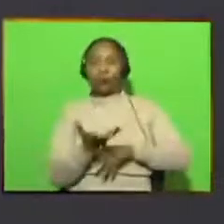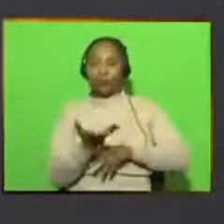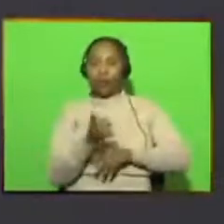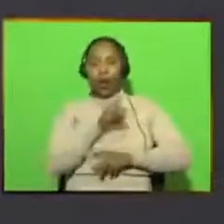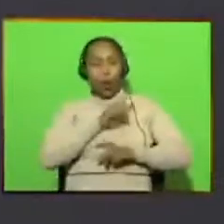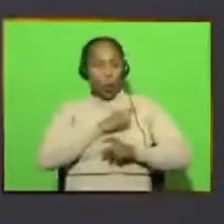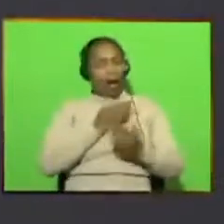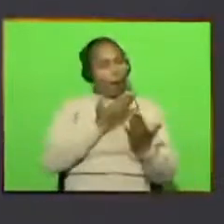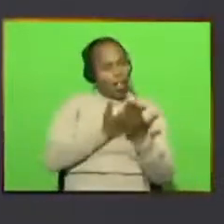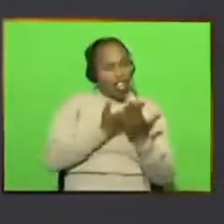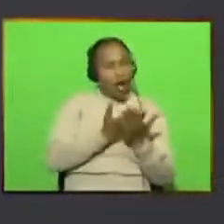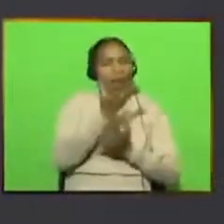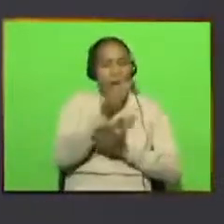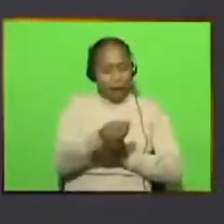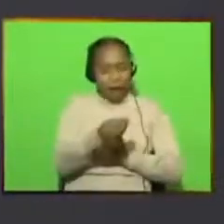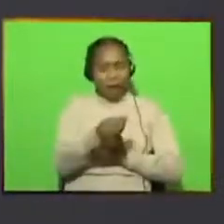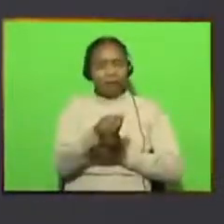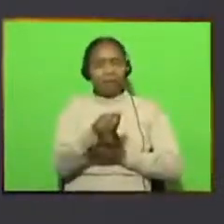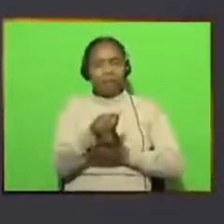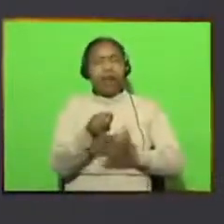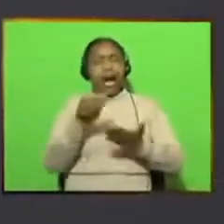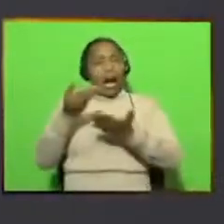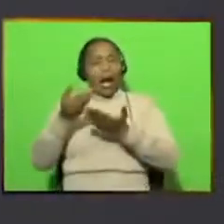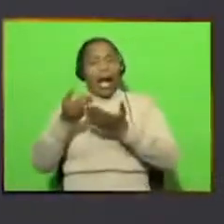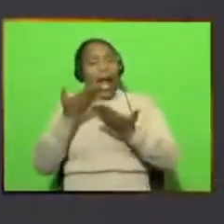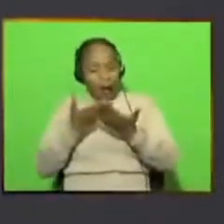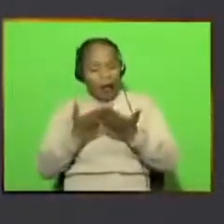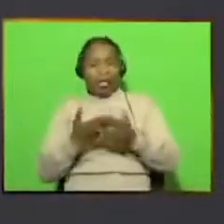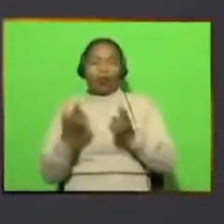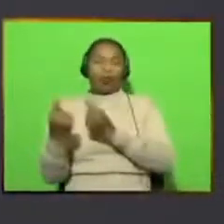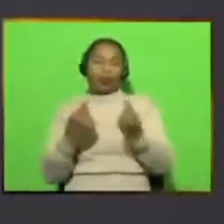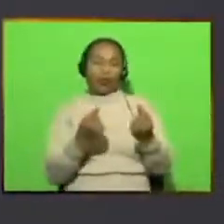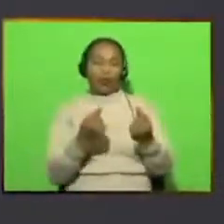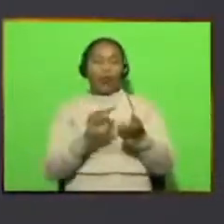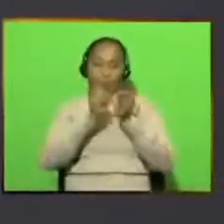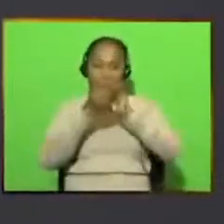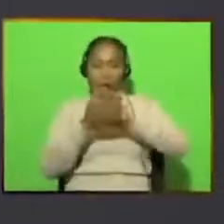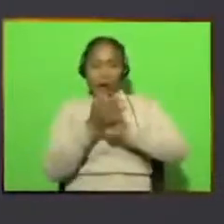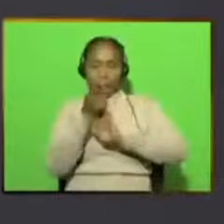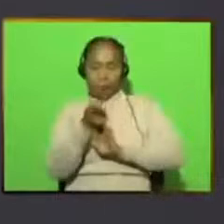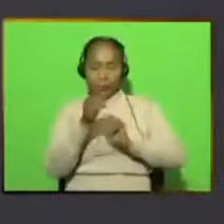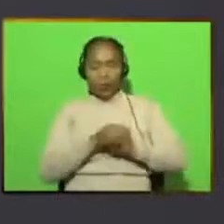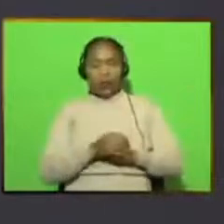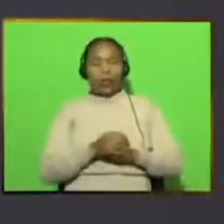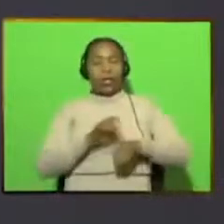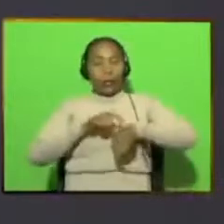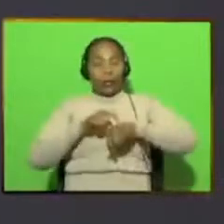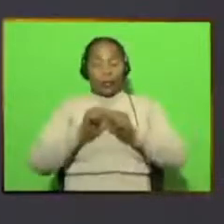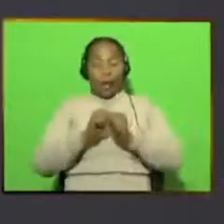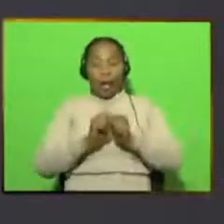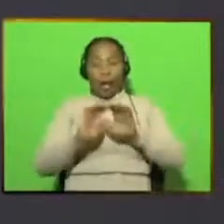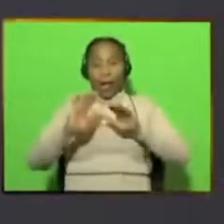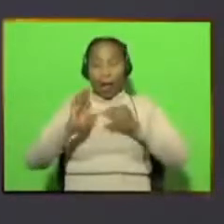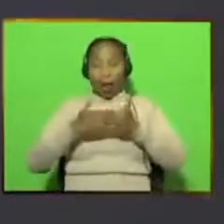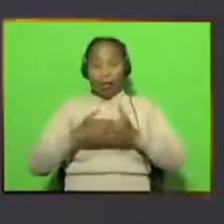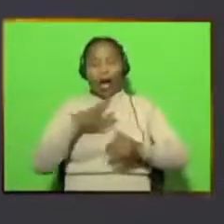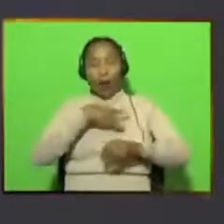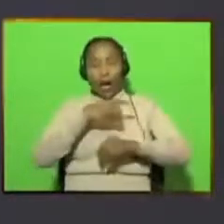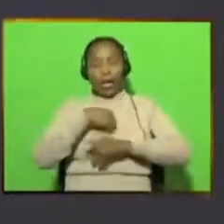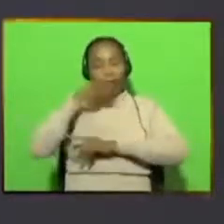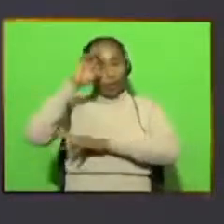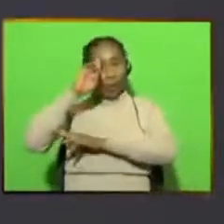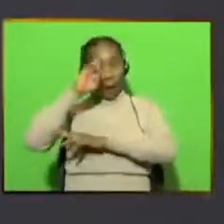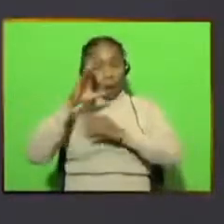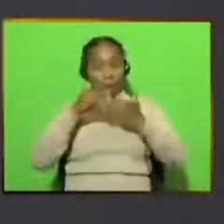potential, we have the capacity to be one of the best. But as I close, I want to remind our members in this